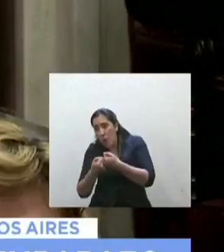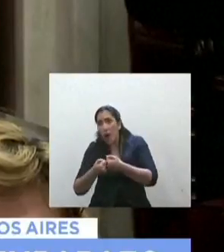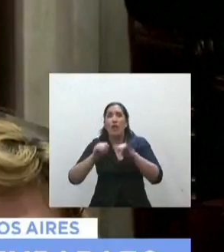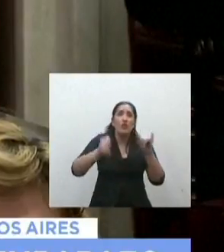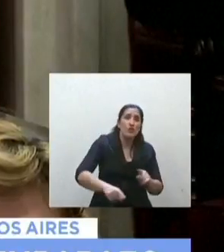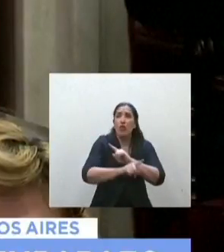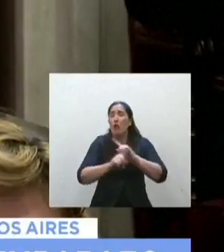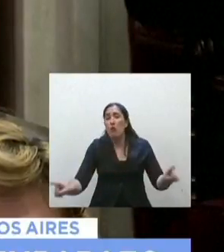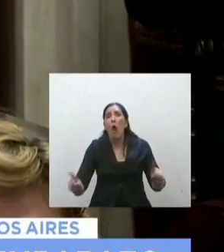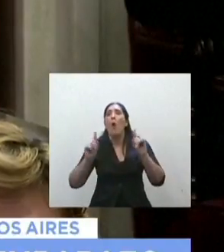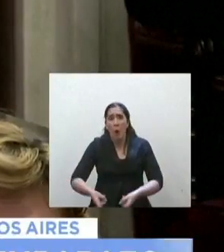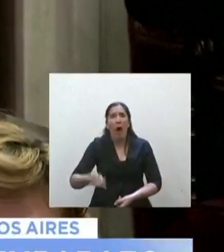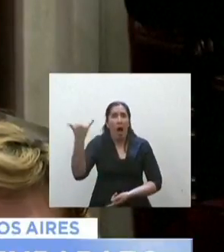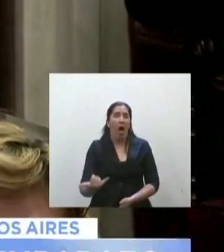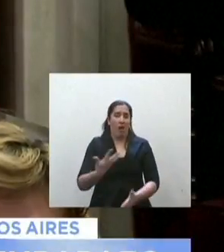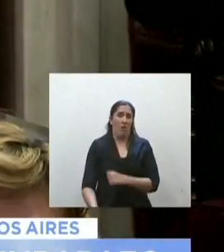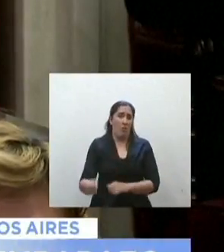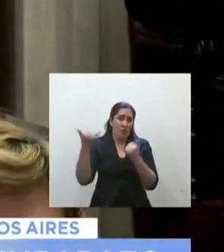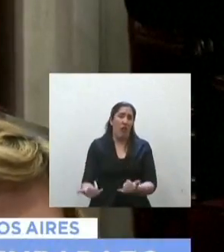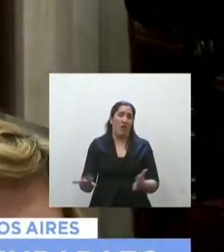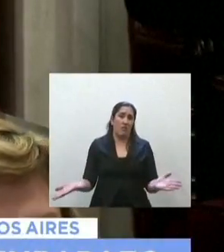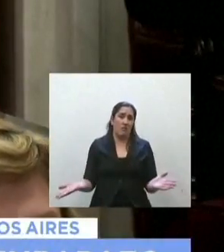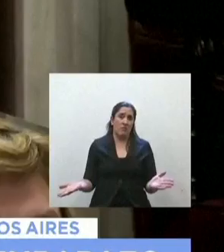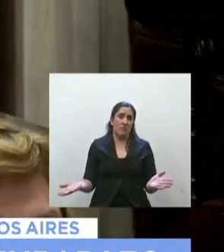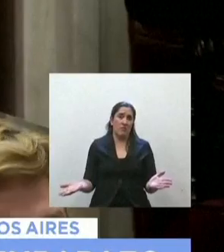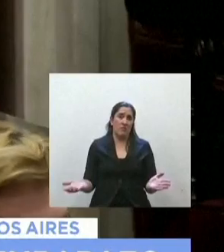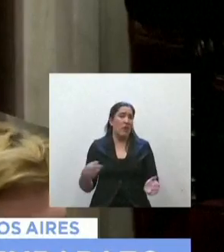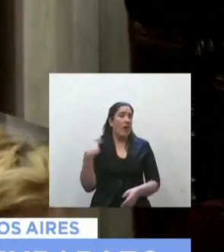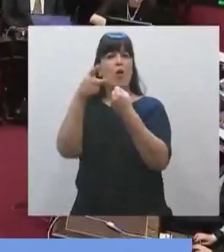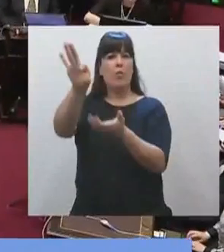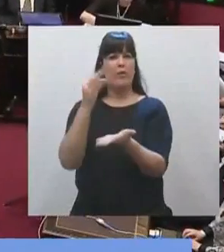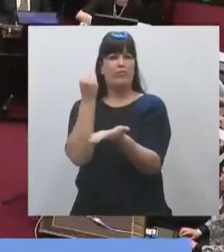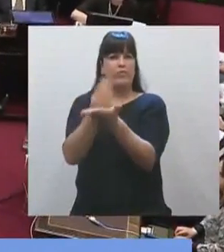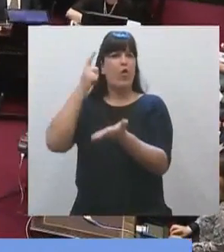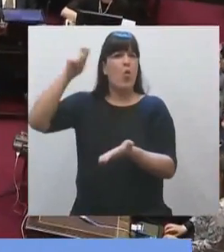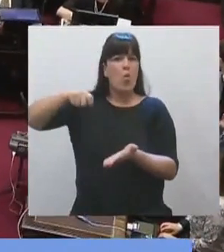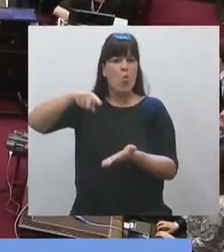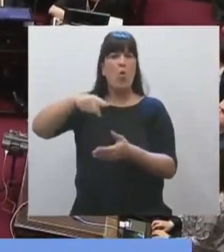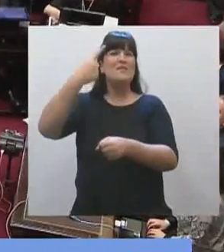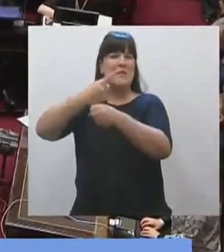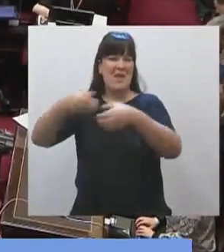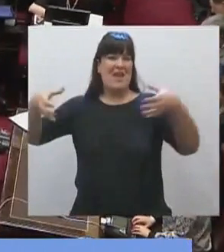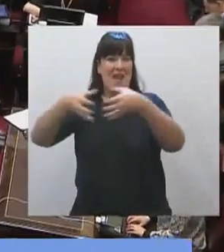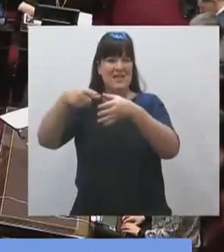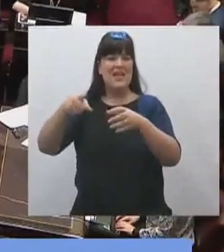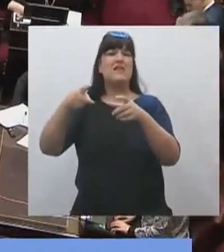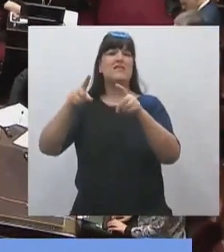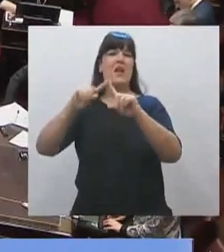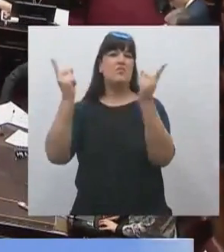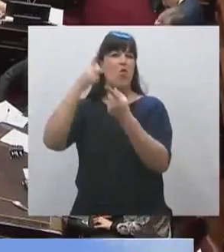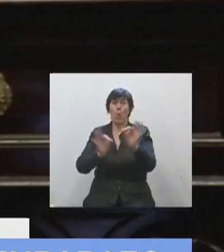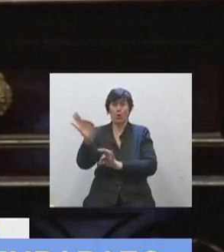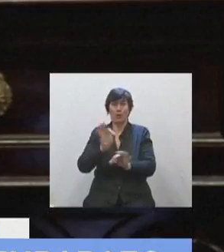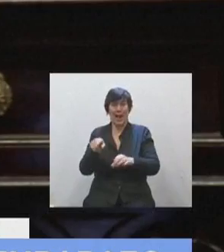with it or not, we have to respond to it as legislators. For others, the problem is about the sanctity of